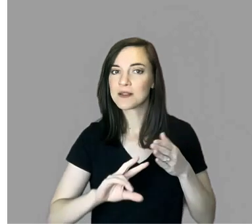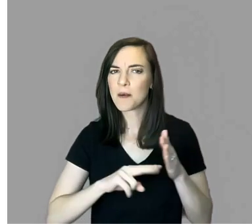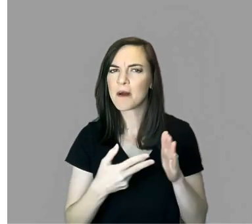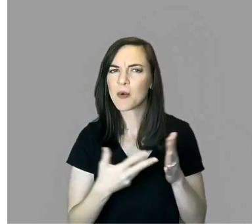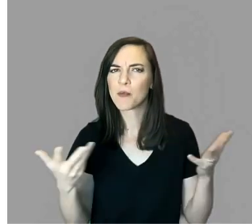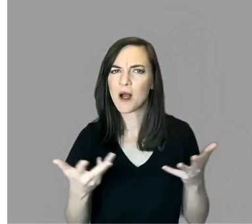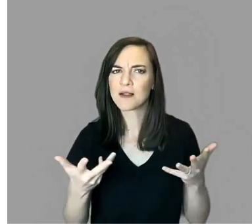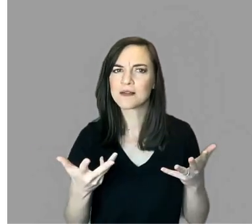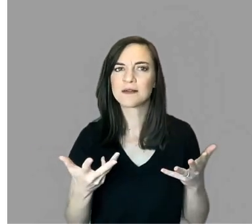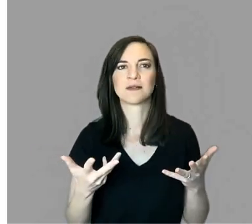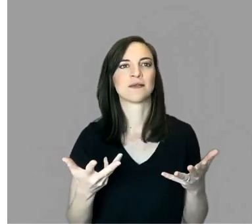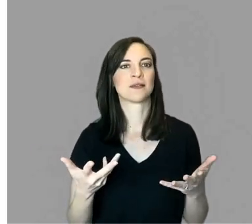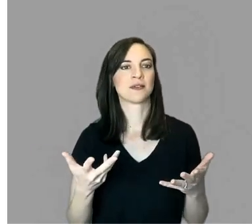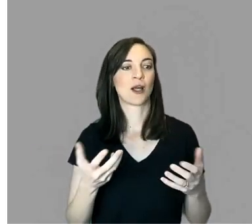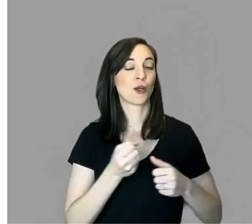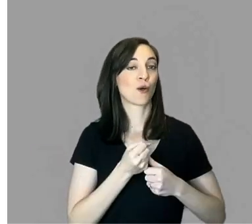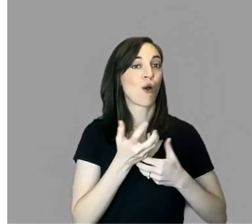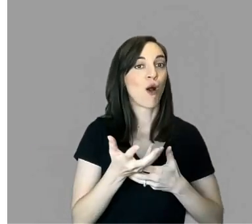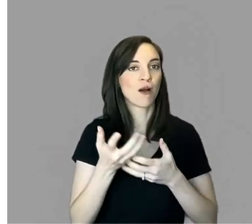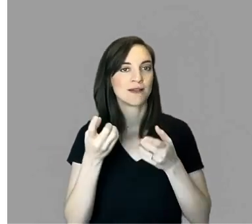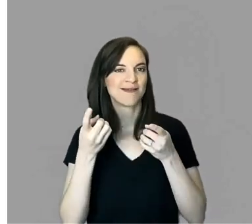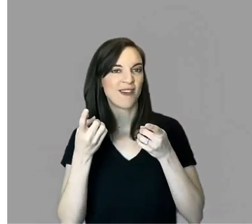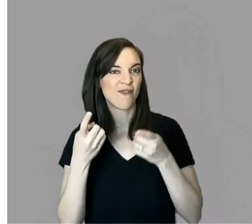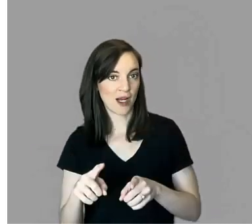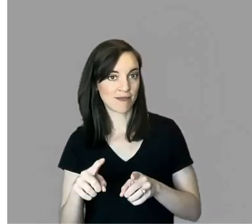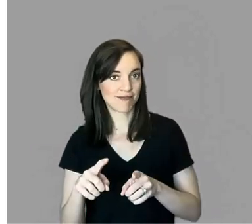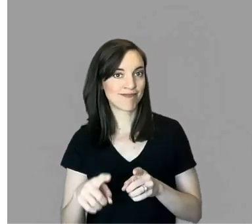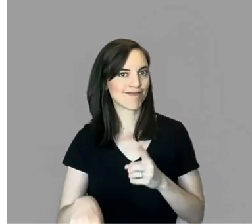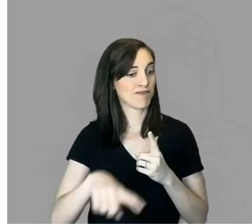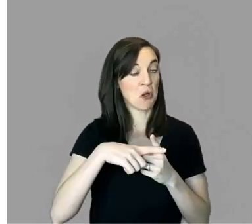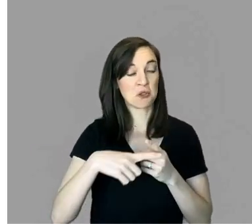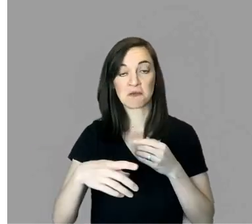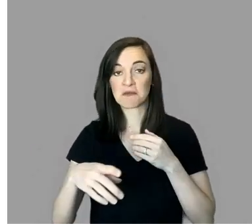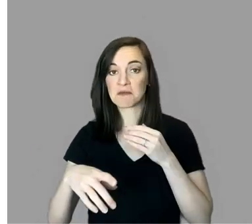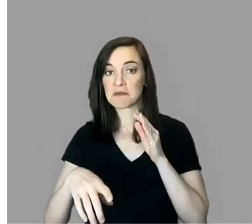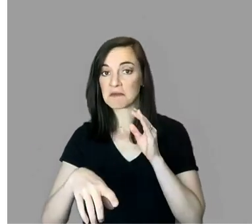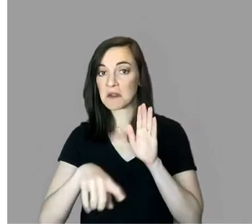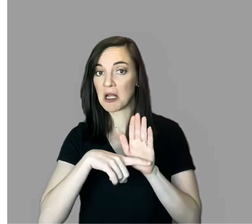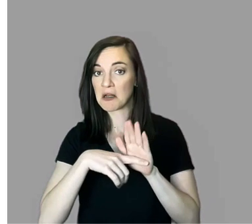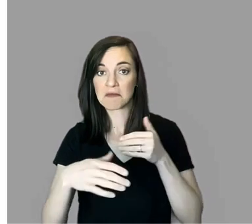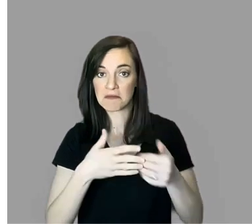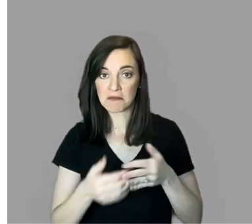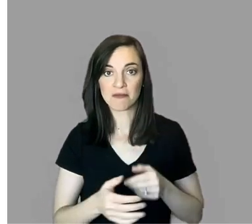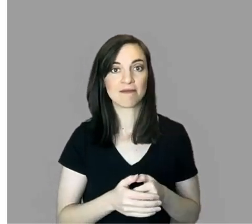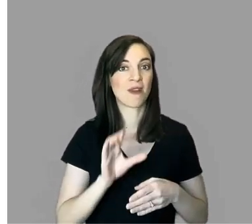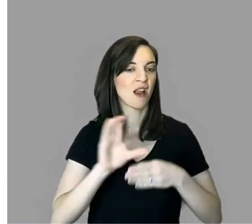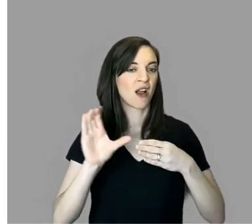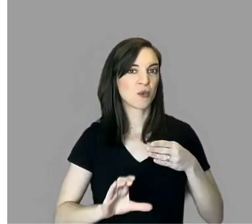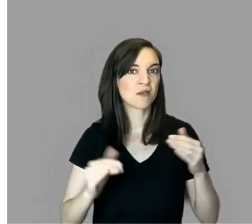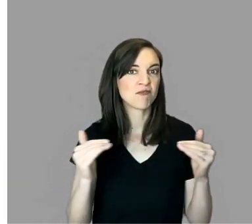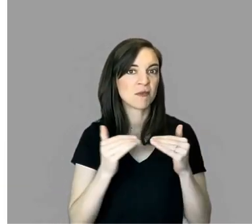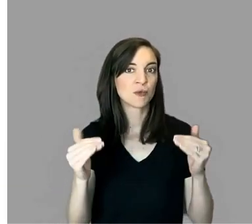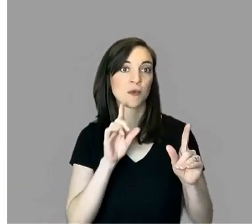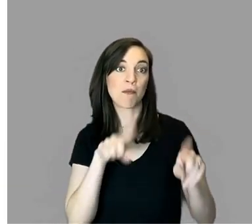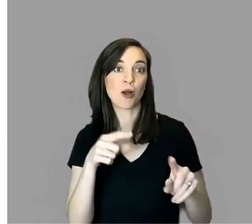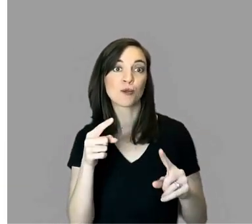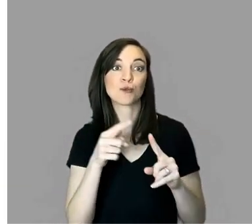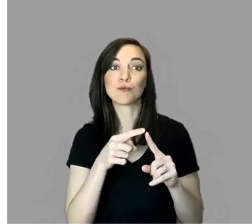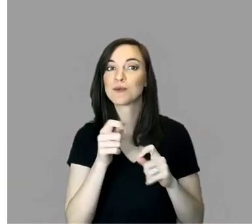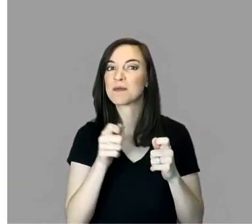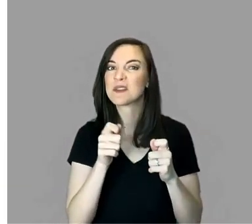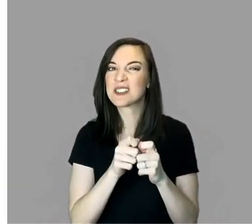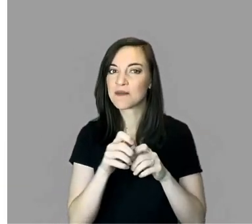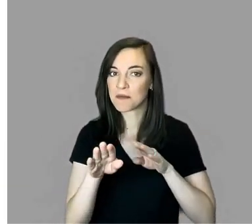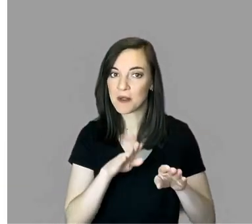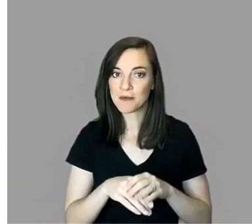response, either positive or negative, to a given action. A consequence is any response in the environment